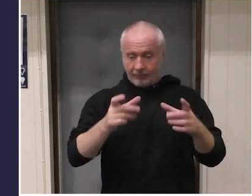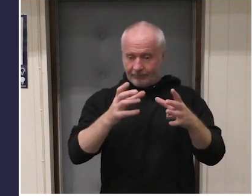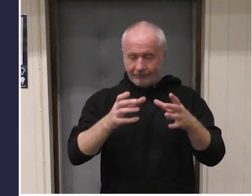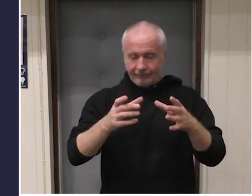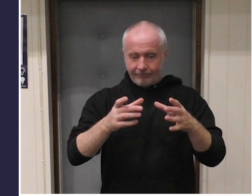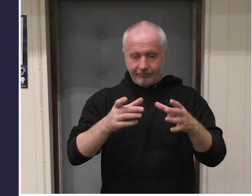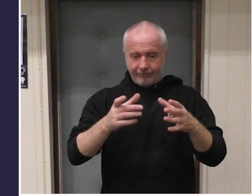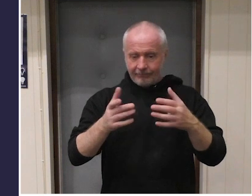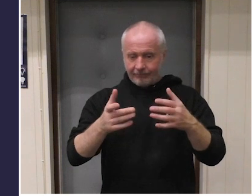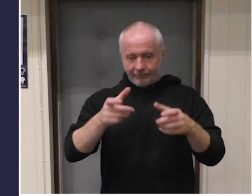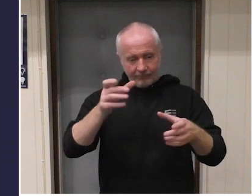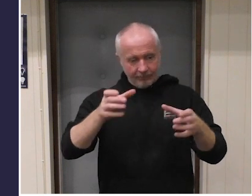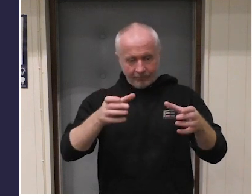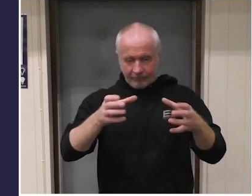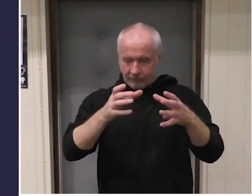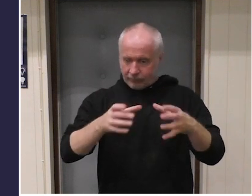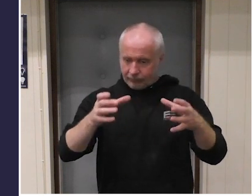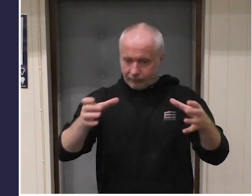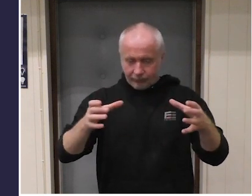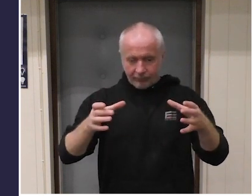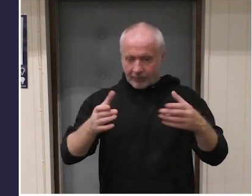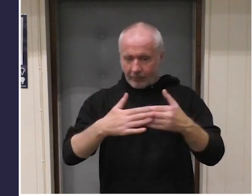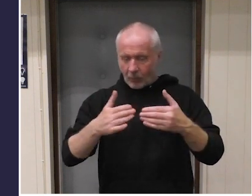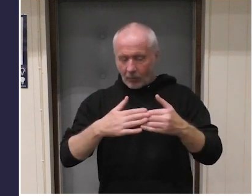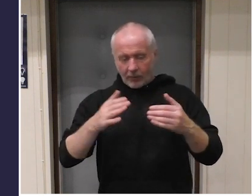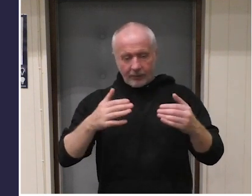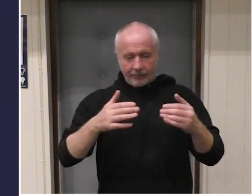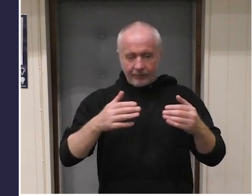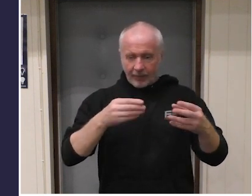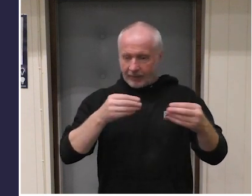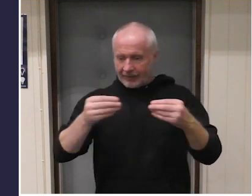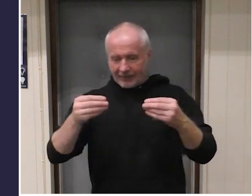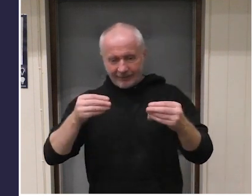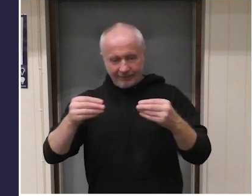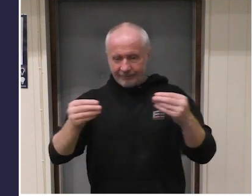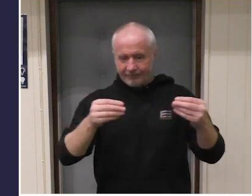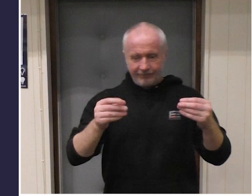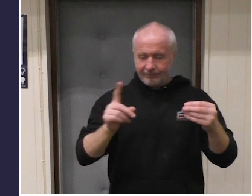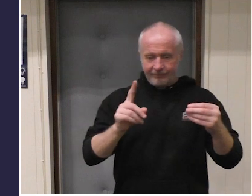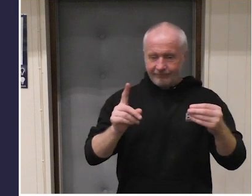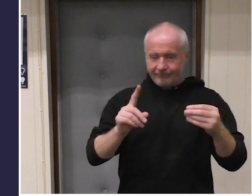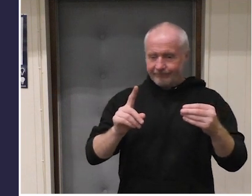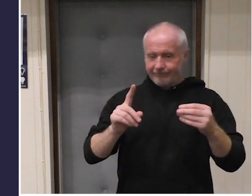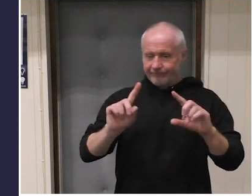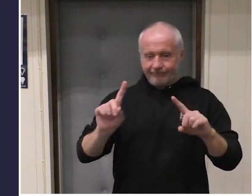more and more fluctuations. Yeah. So things tend to become less optimal. But